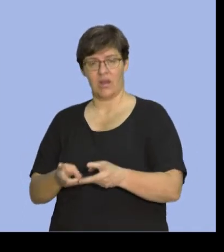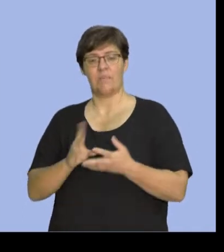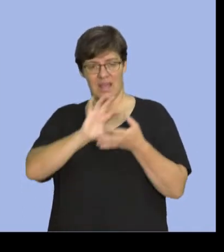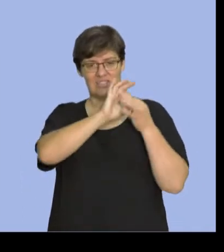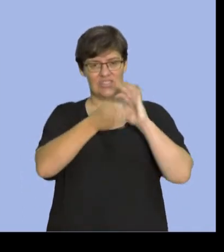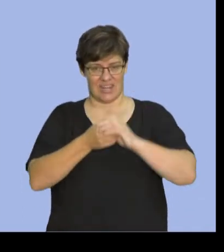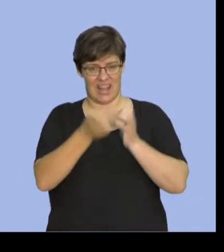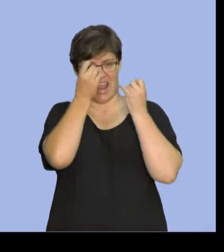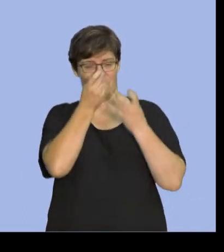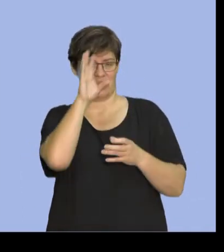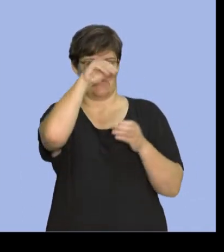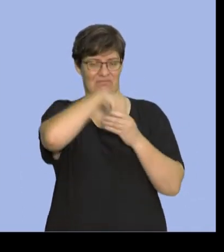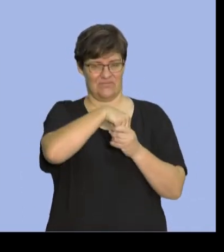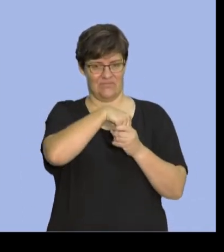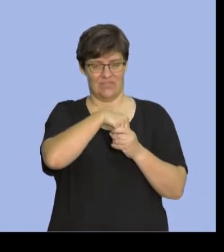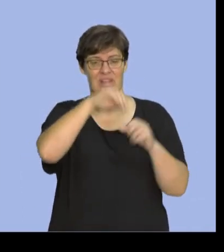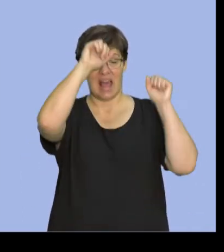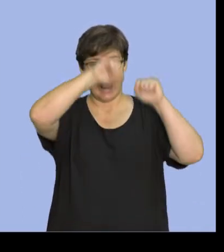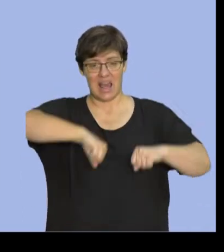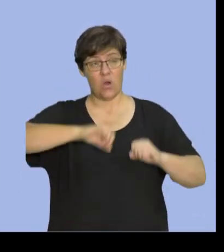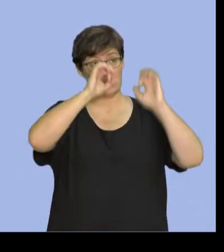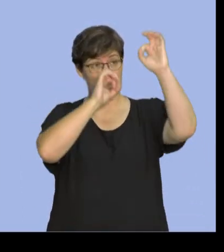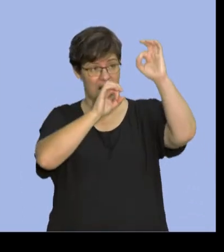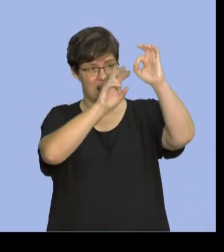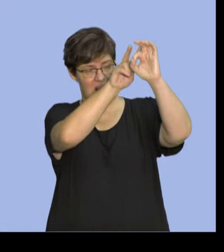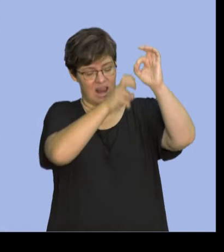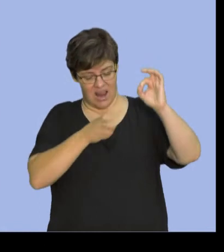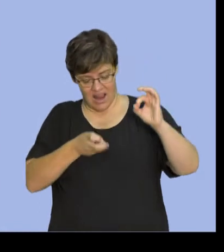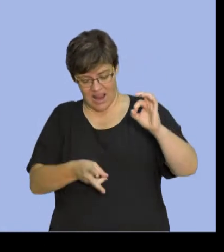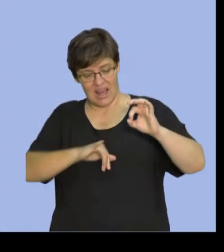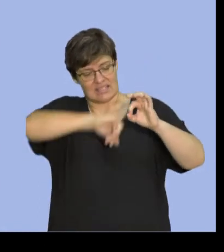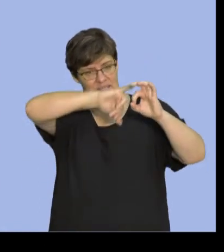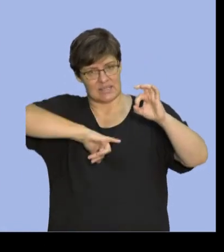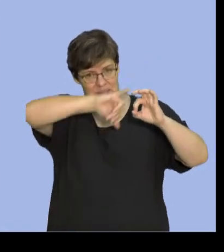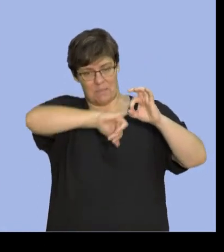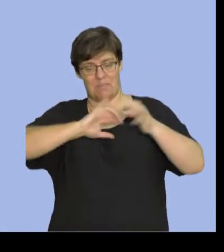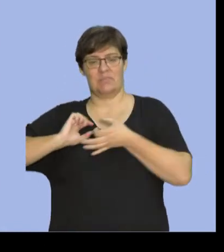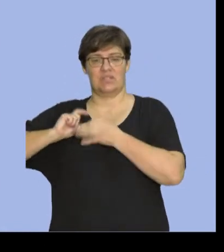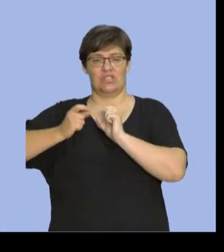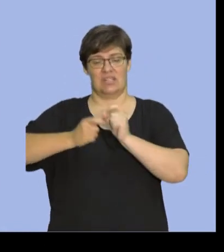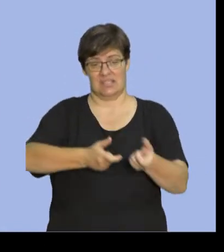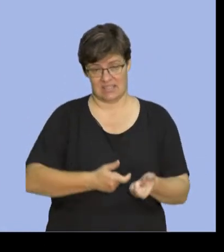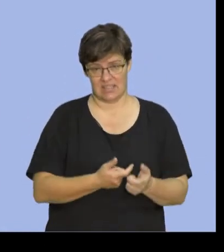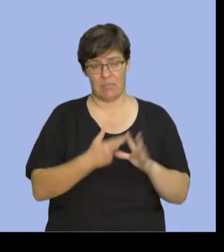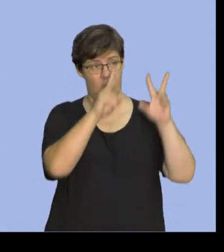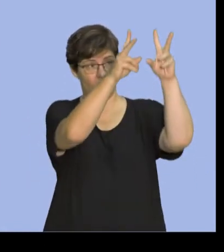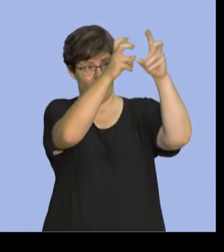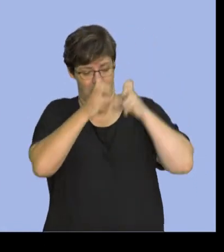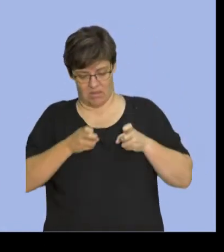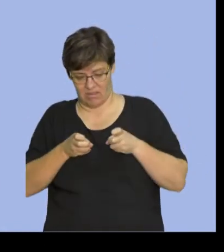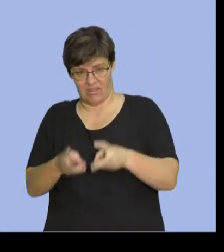information that allows for cells to have the same genetic information when they copy from one to the